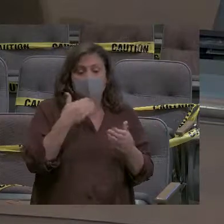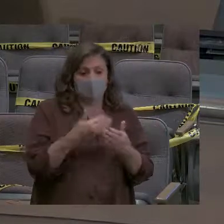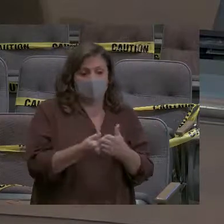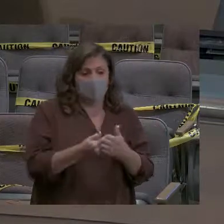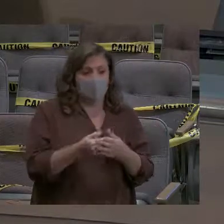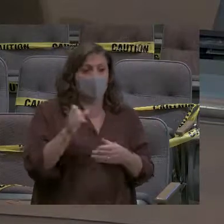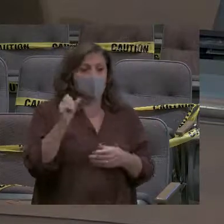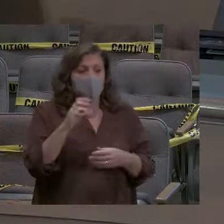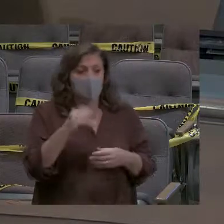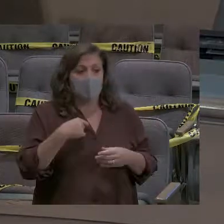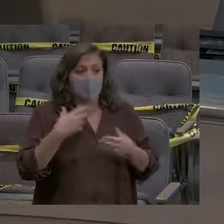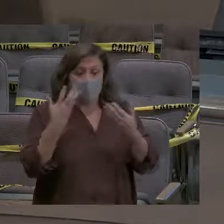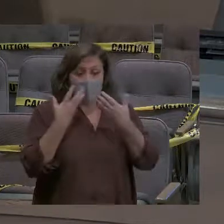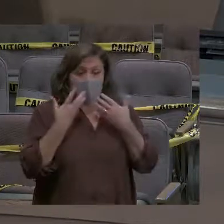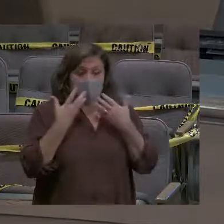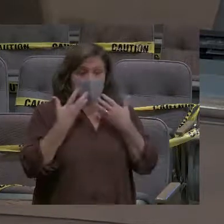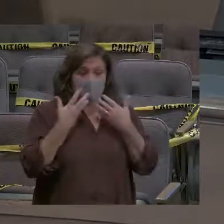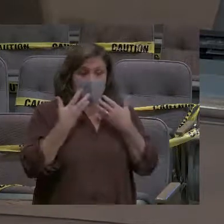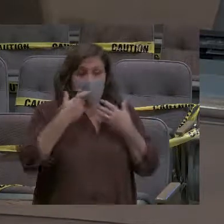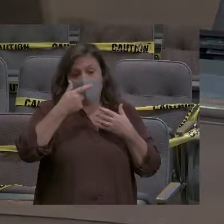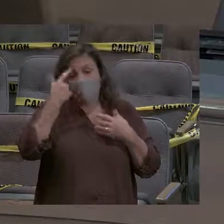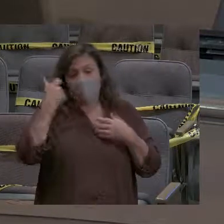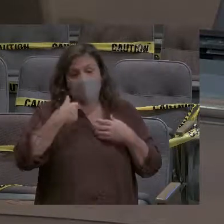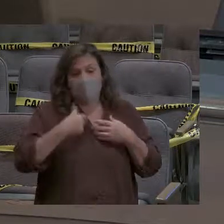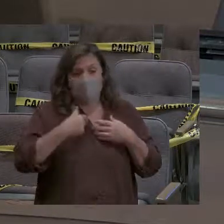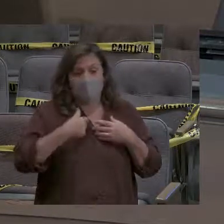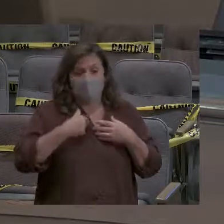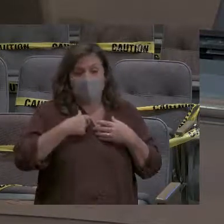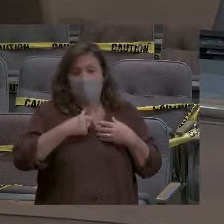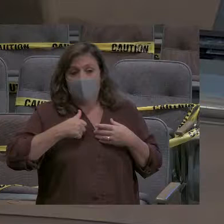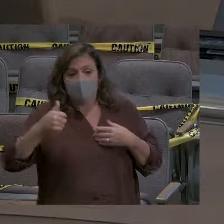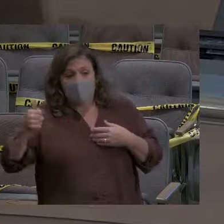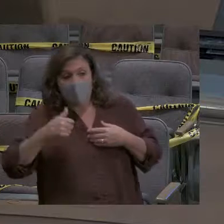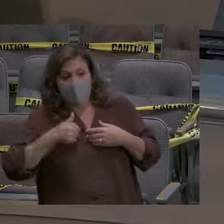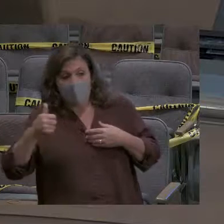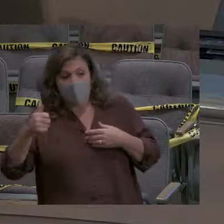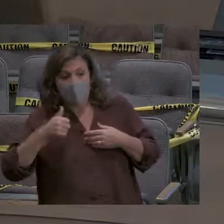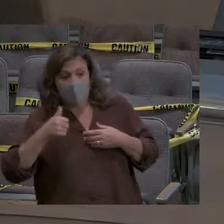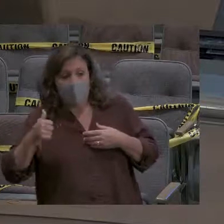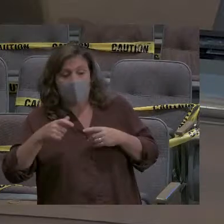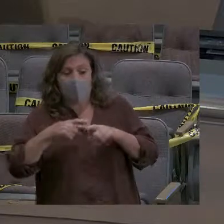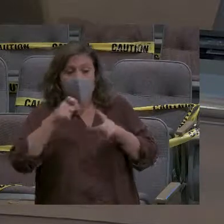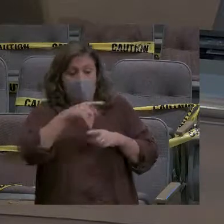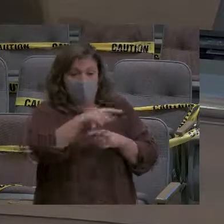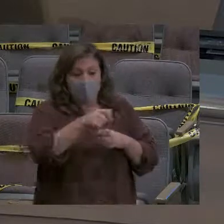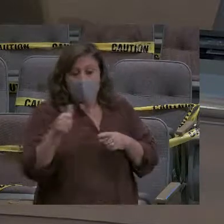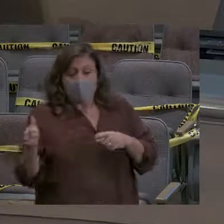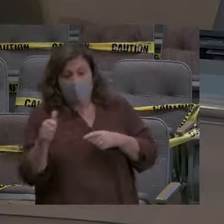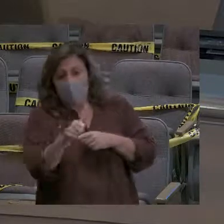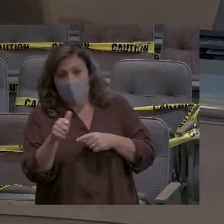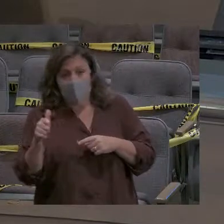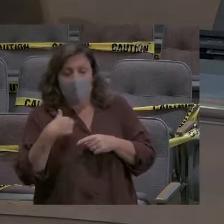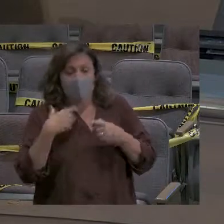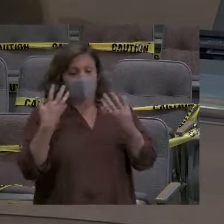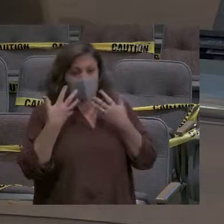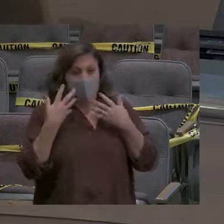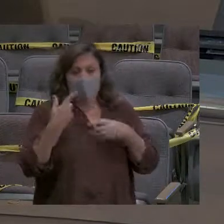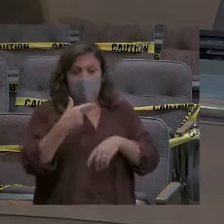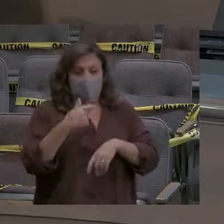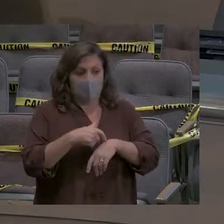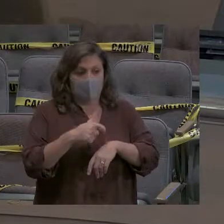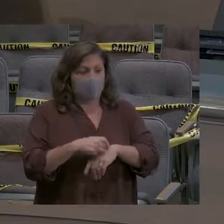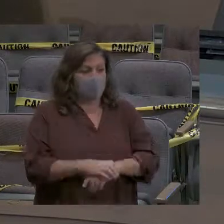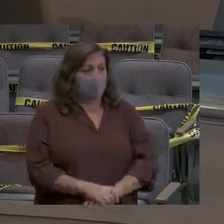And so I leave mine on because I'm continuously back and forth from the podium. So That is why I leave mine on during